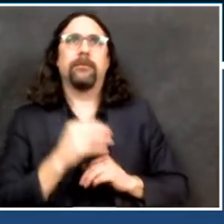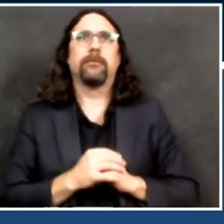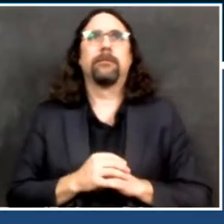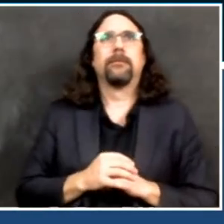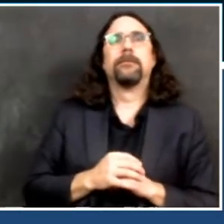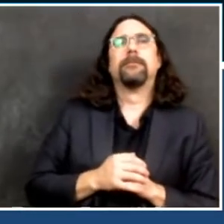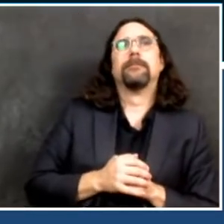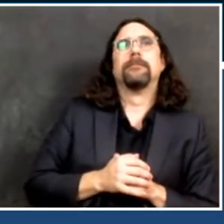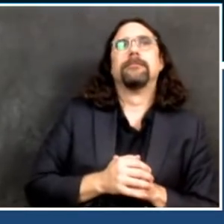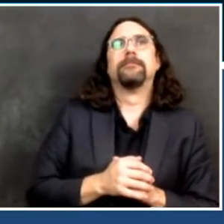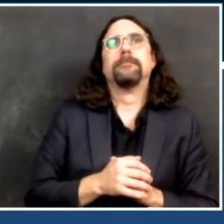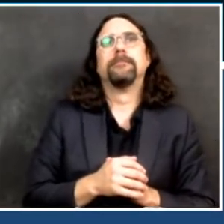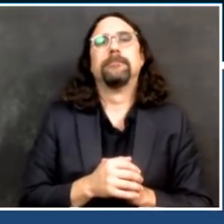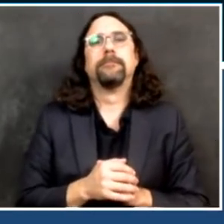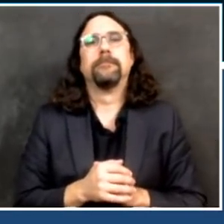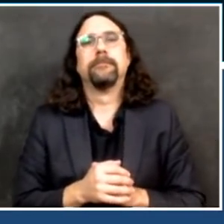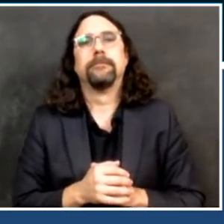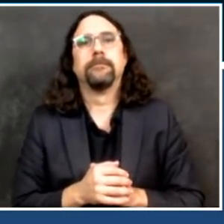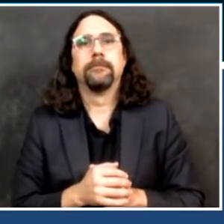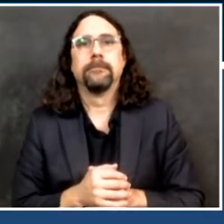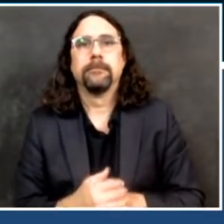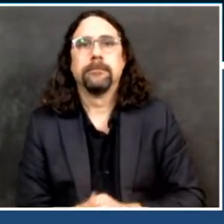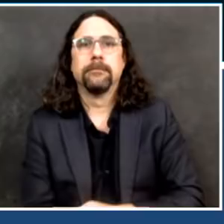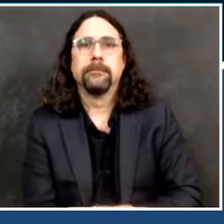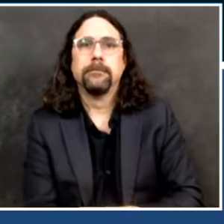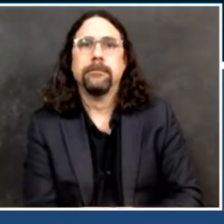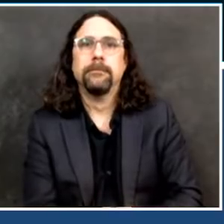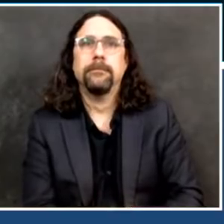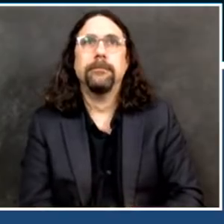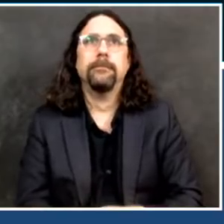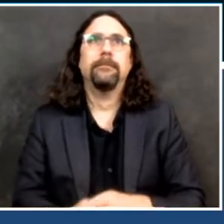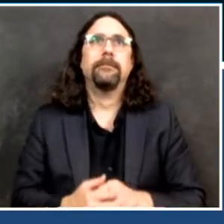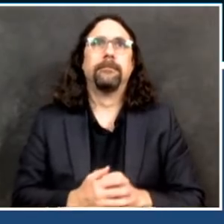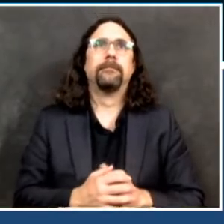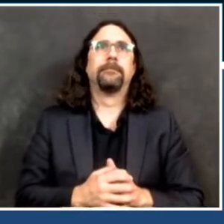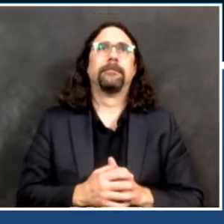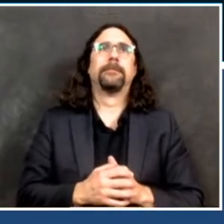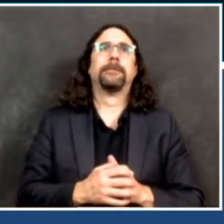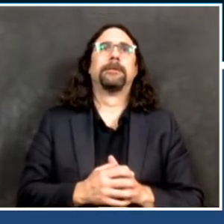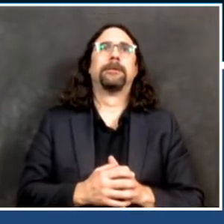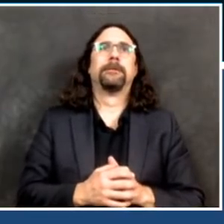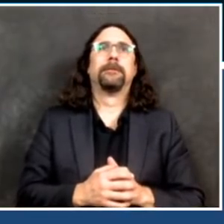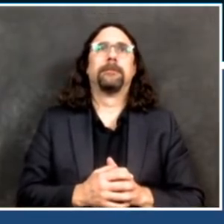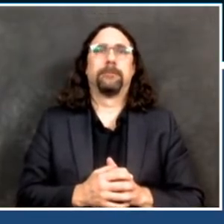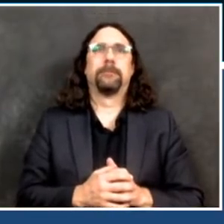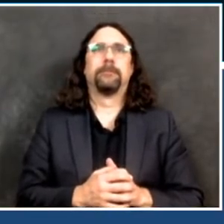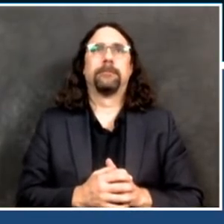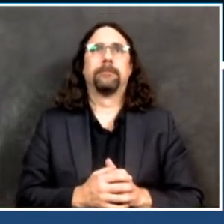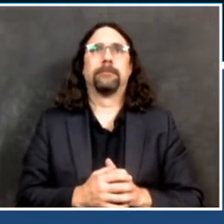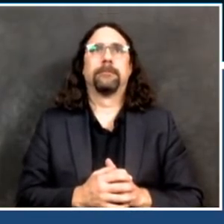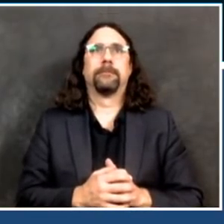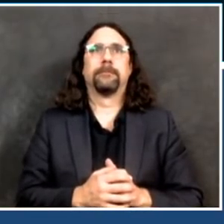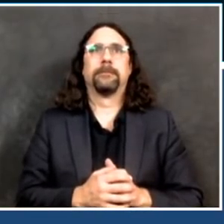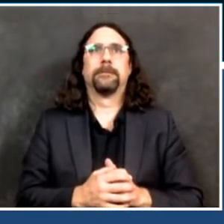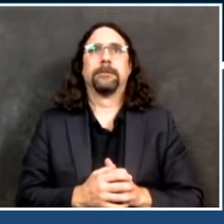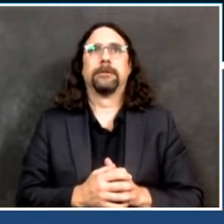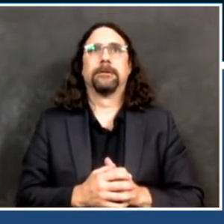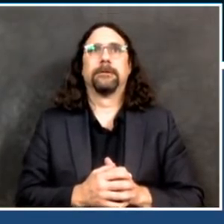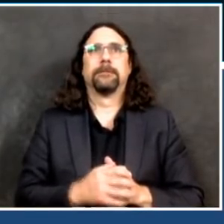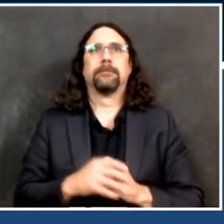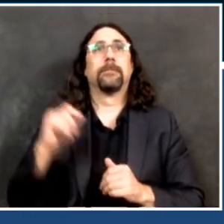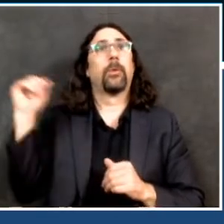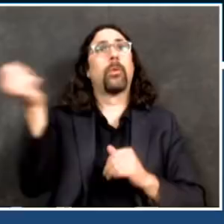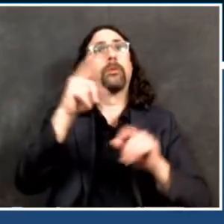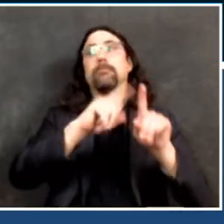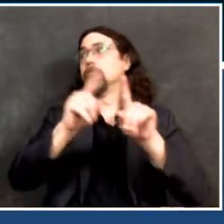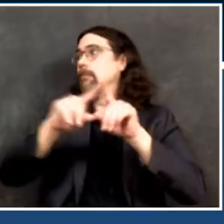buildings, senior affordable housing buildings, senior NYCHA buildings, and other nonprofit buildings, because we know that that is where the most vulnerable